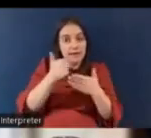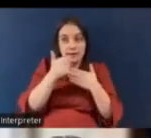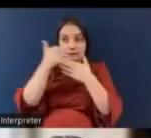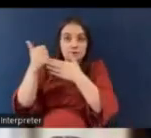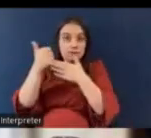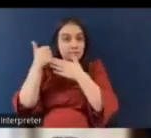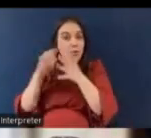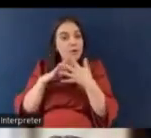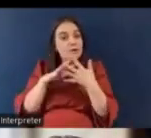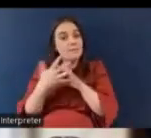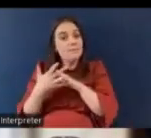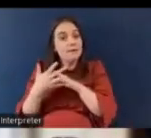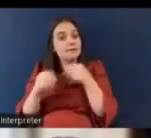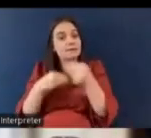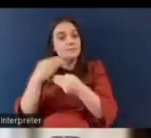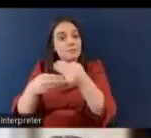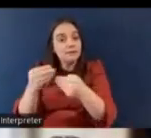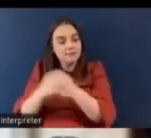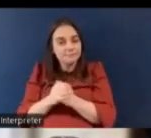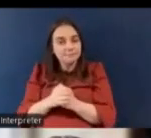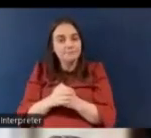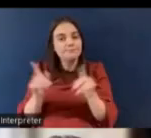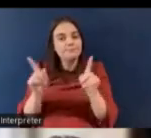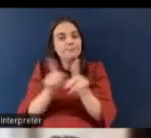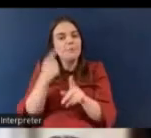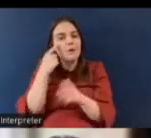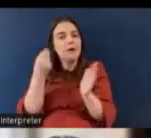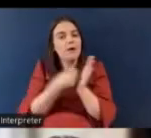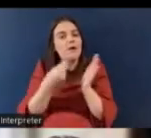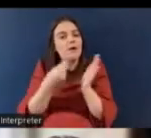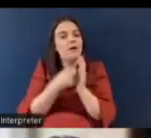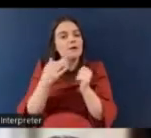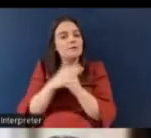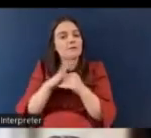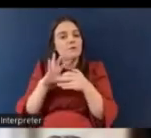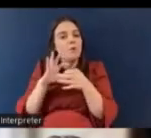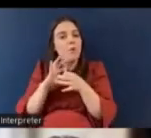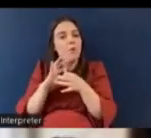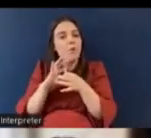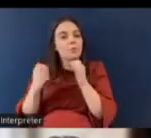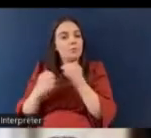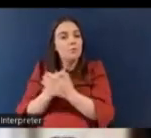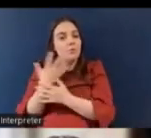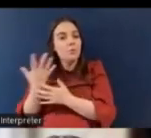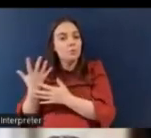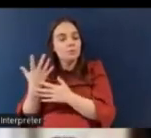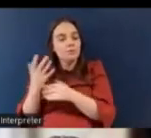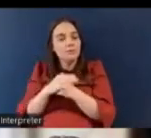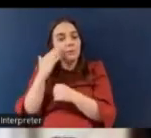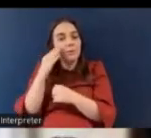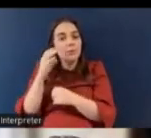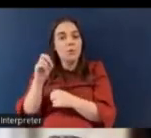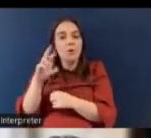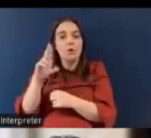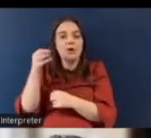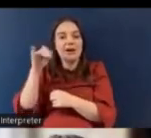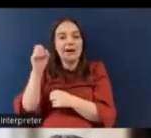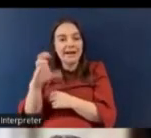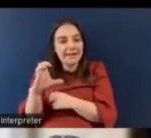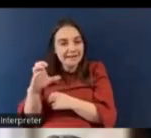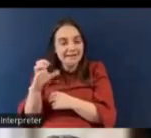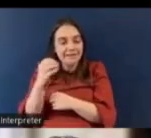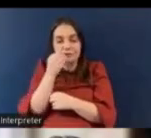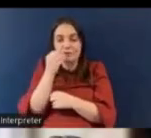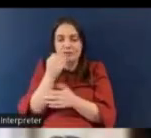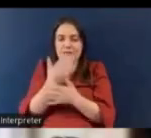kind of a mixed process. We were looking as well at the cost of homegrown and, you know, organic foods as well. And it's much